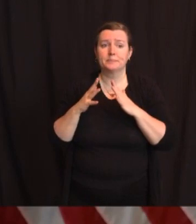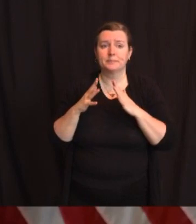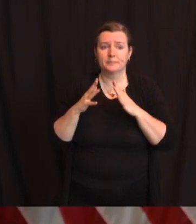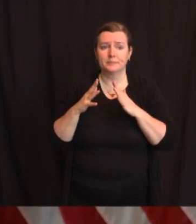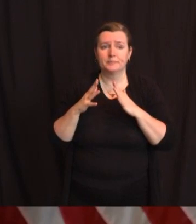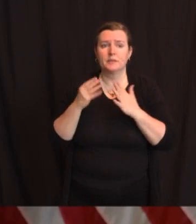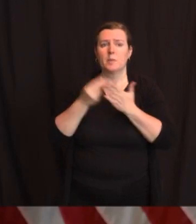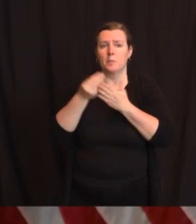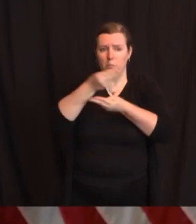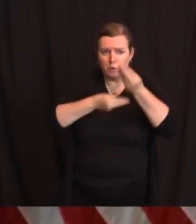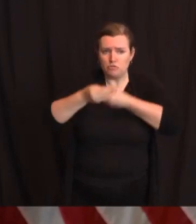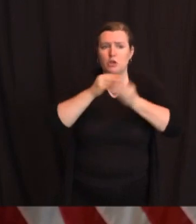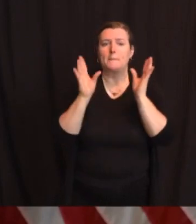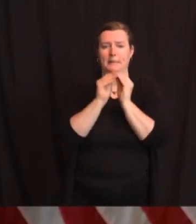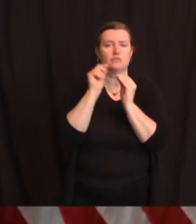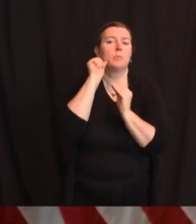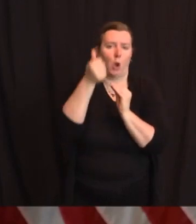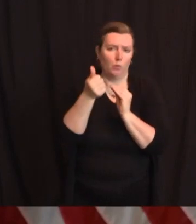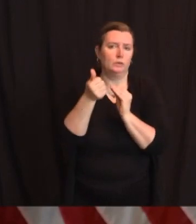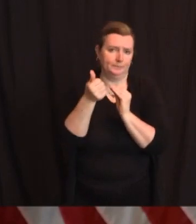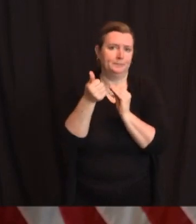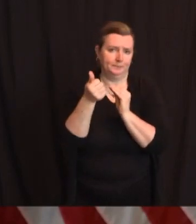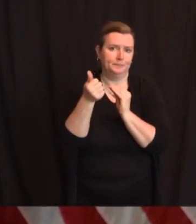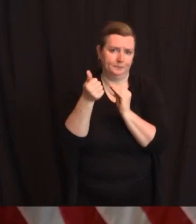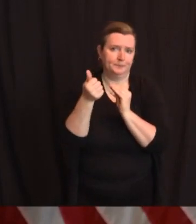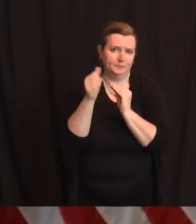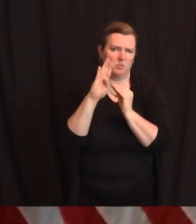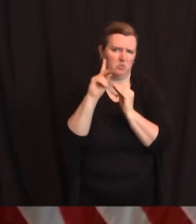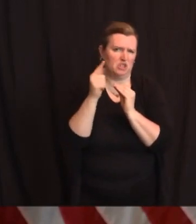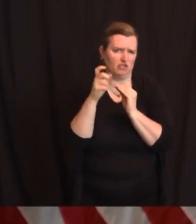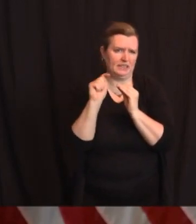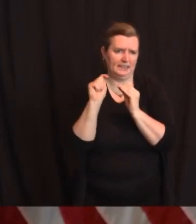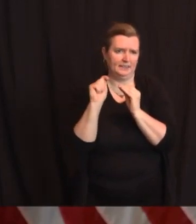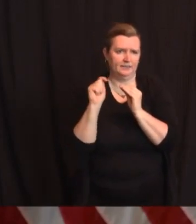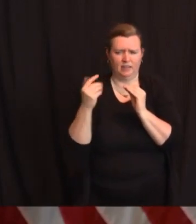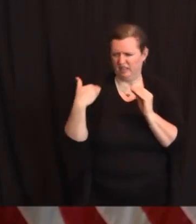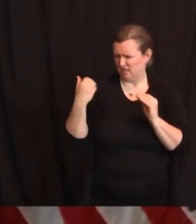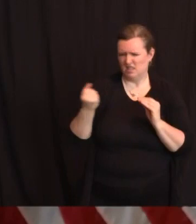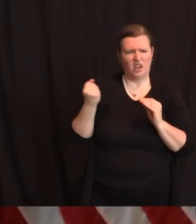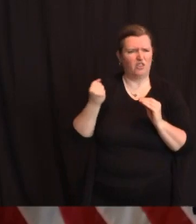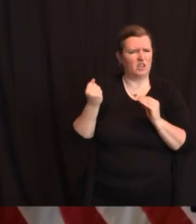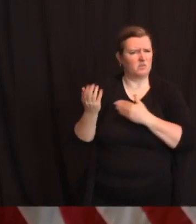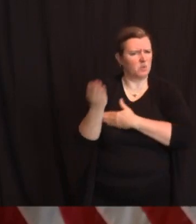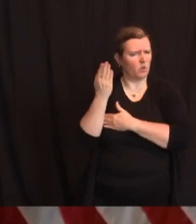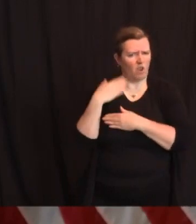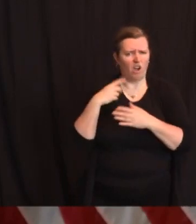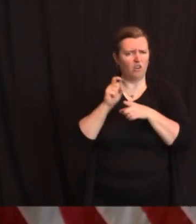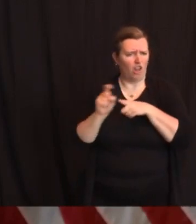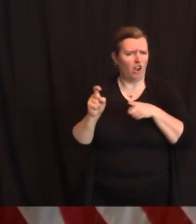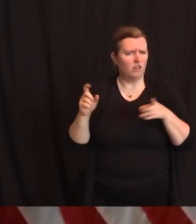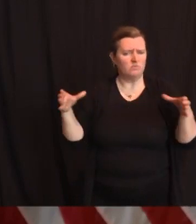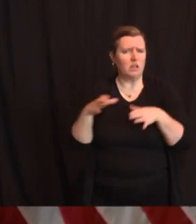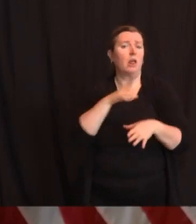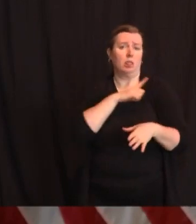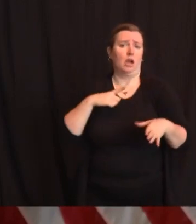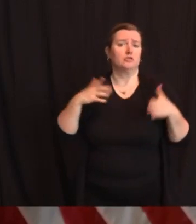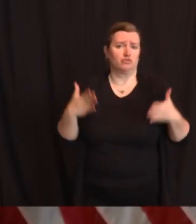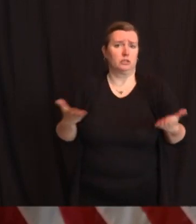appropriations. We had a call, I think, Saturday morning, am I right, with legislators. You all join me